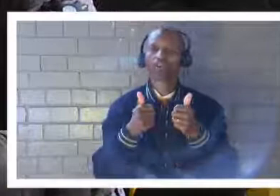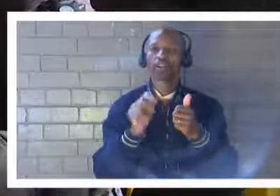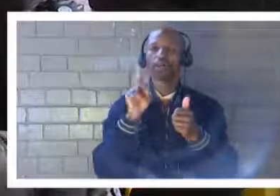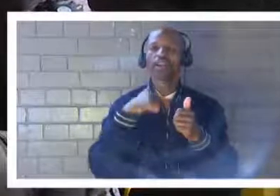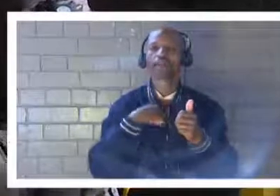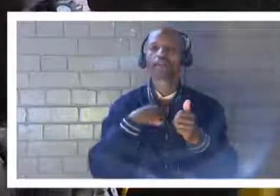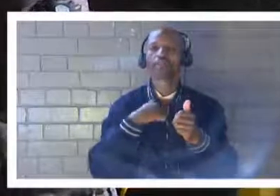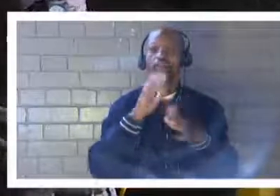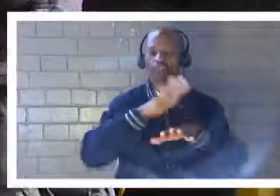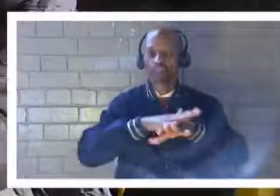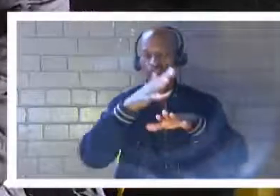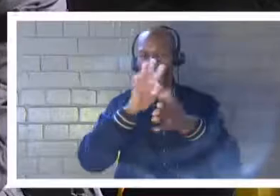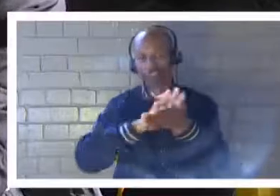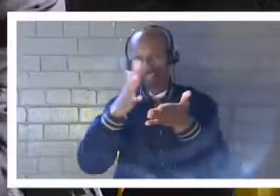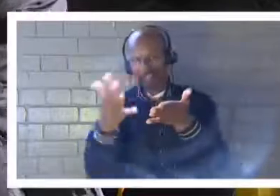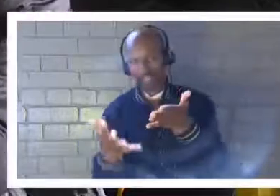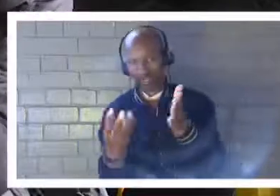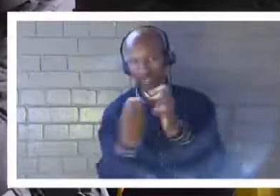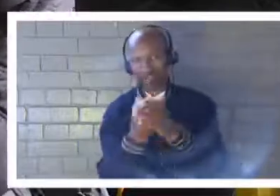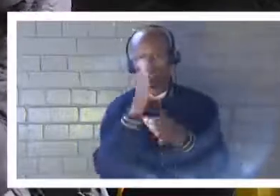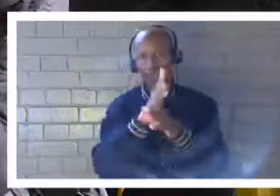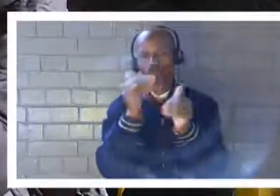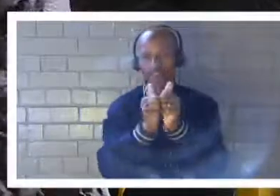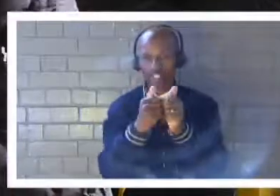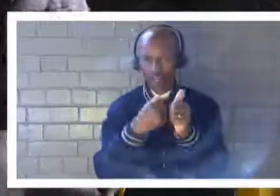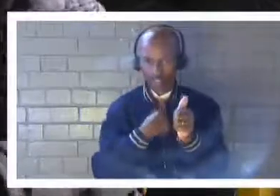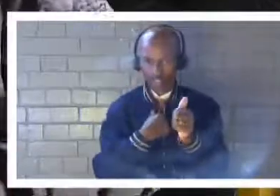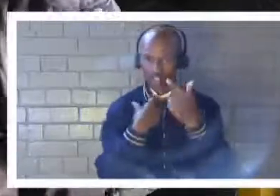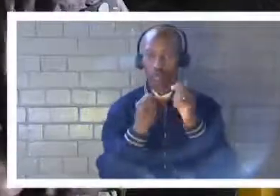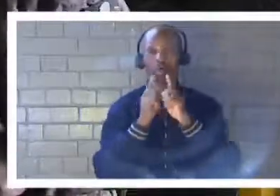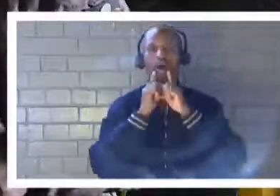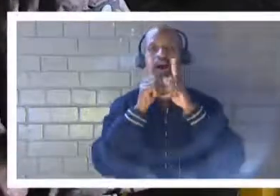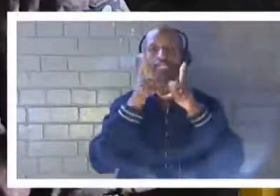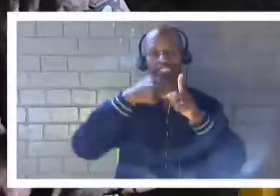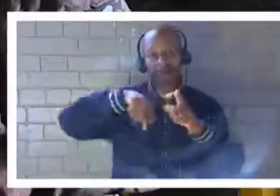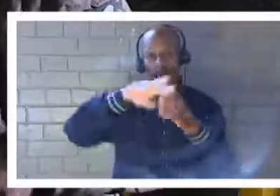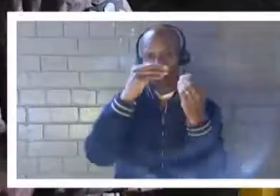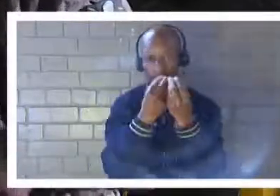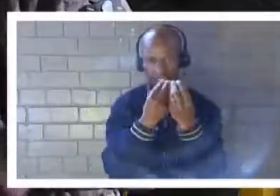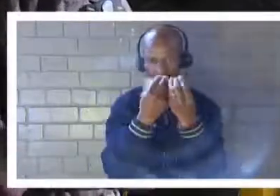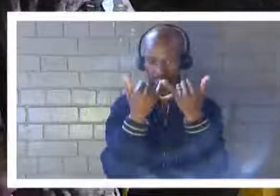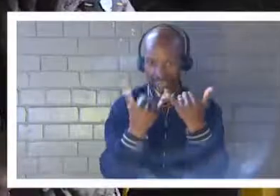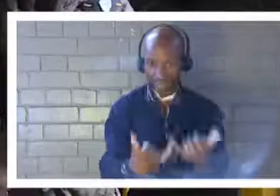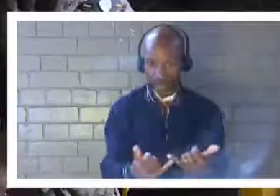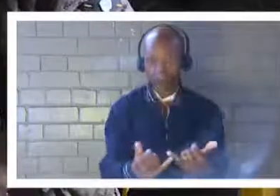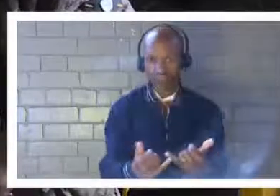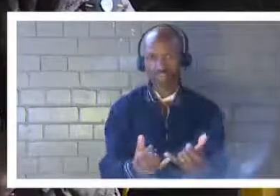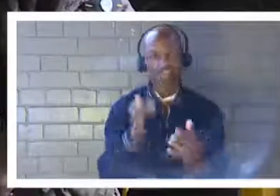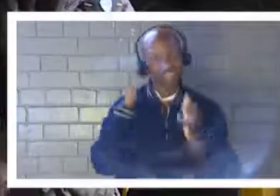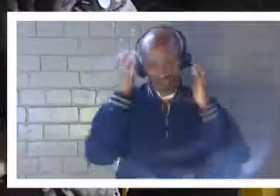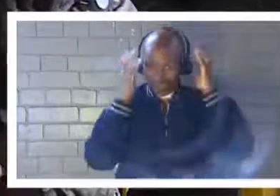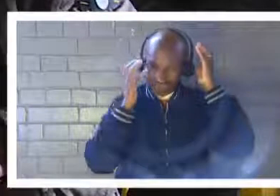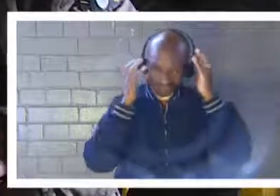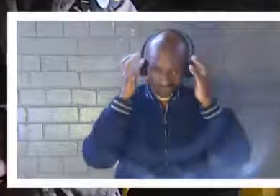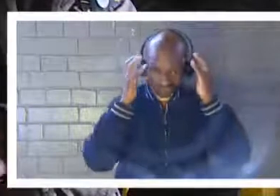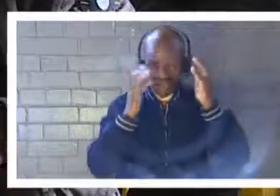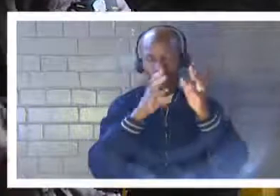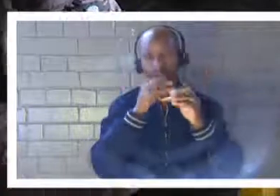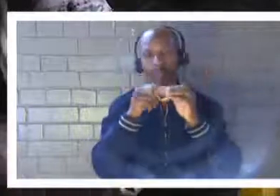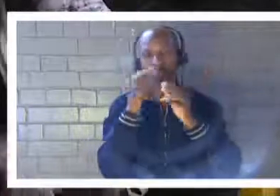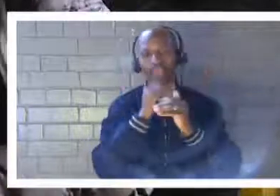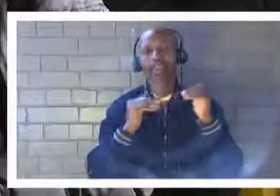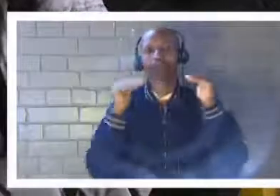has been reflected by my colleagues here does answer everything. So the frustration is equally